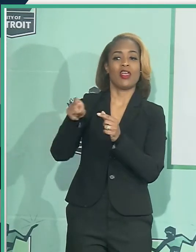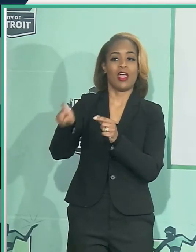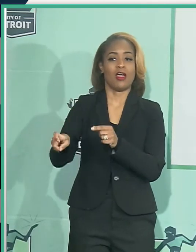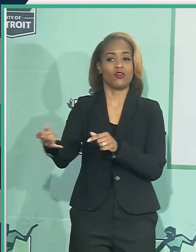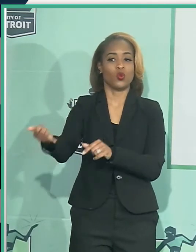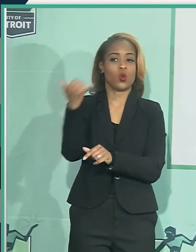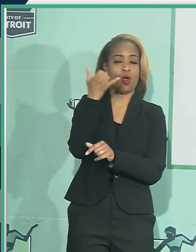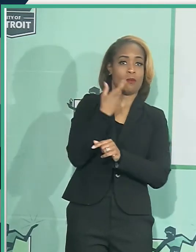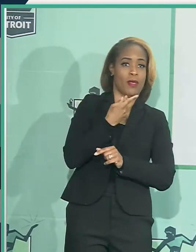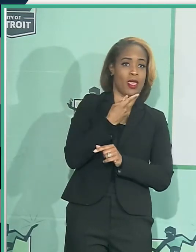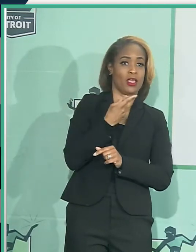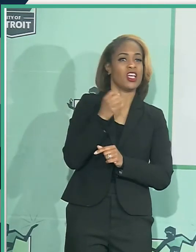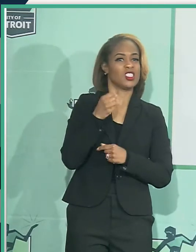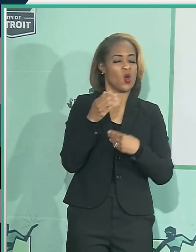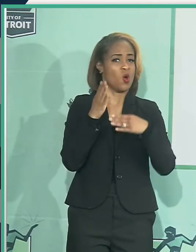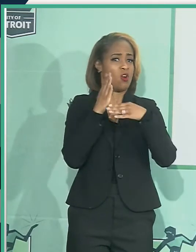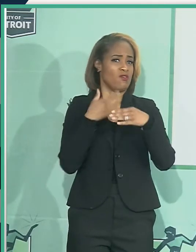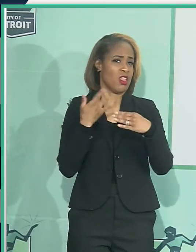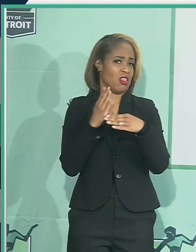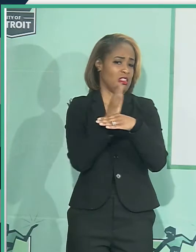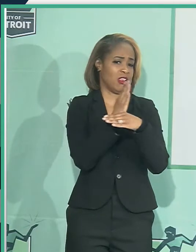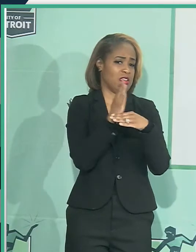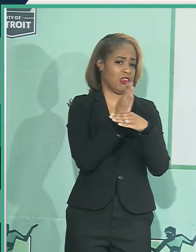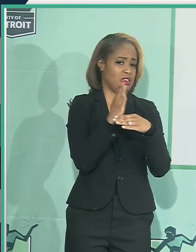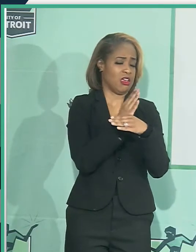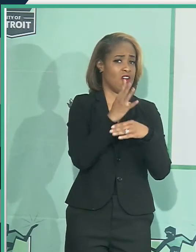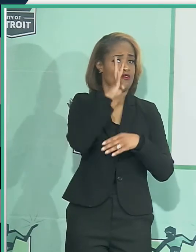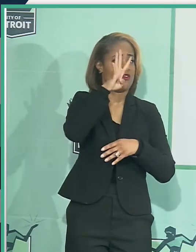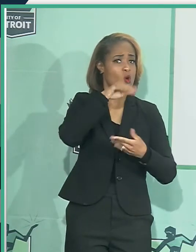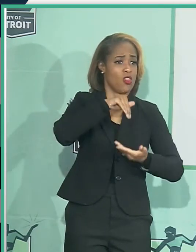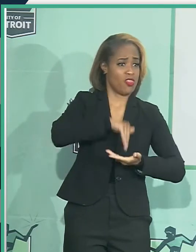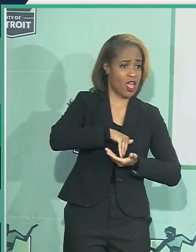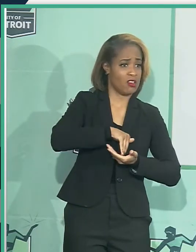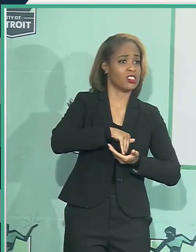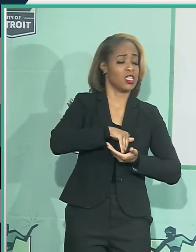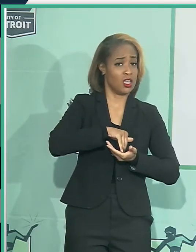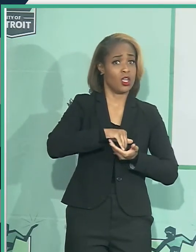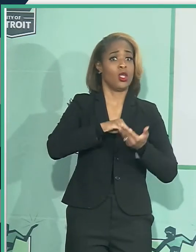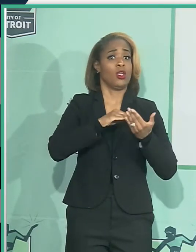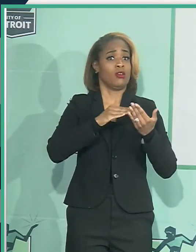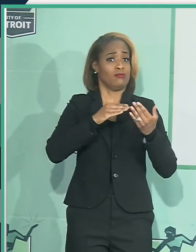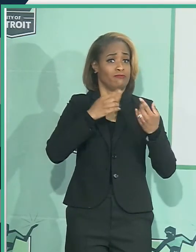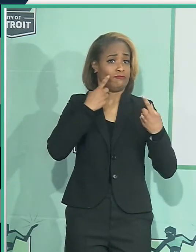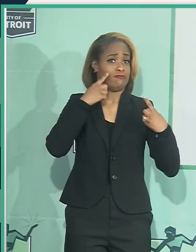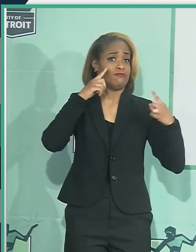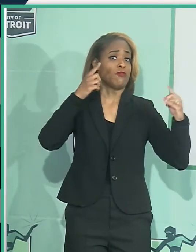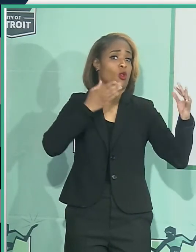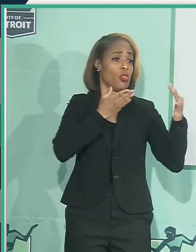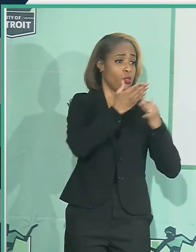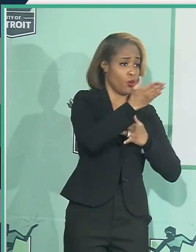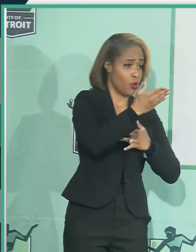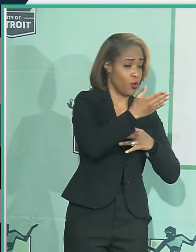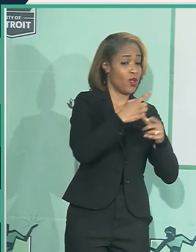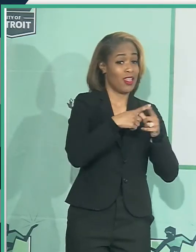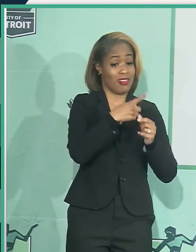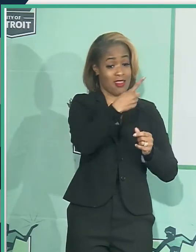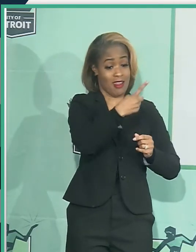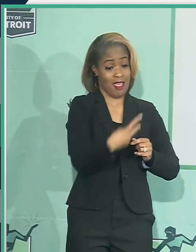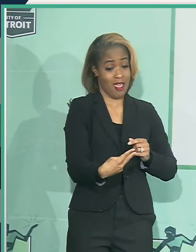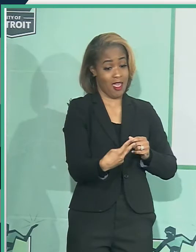So somewhere in the range of 4,000 got all the way through, and nearly half of